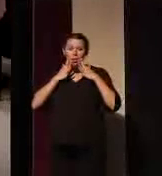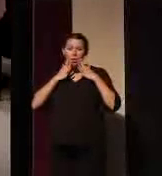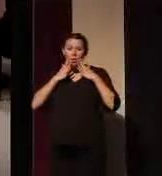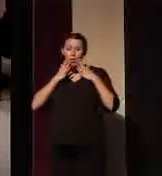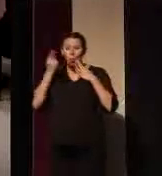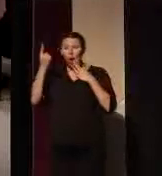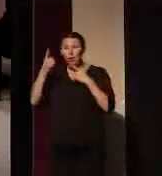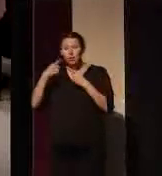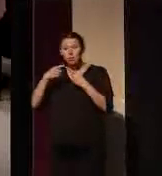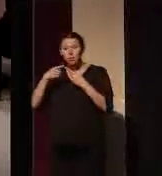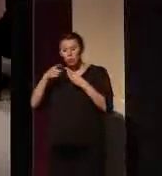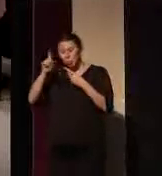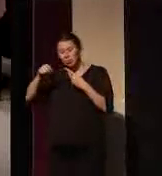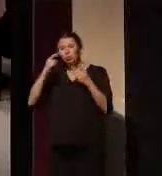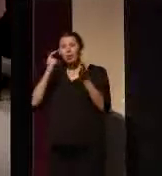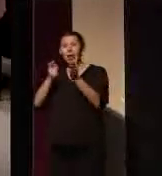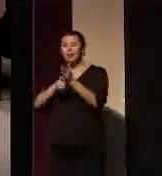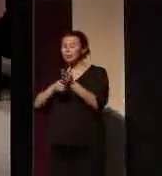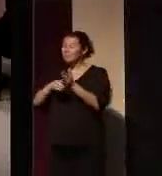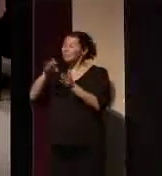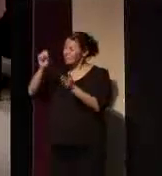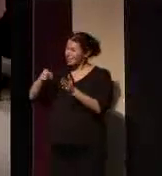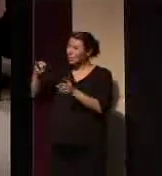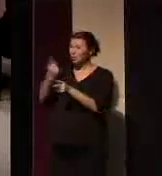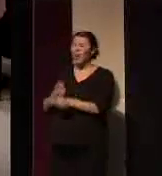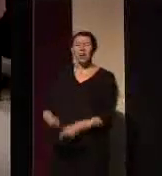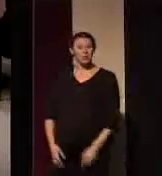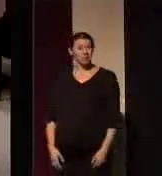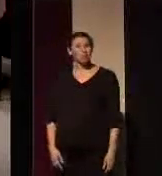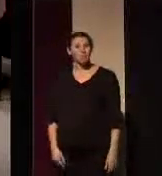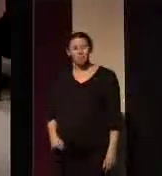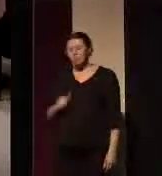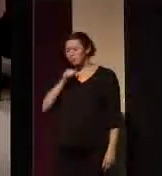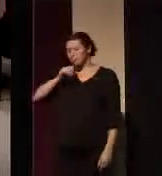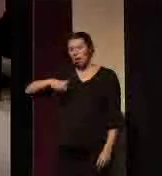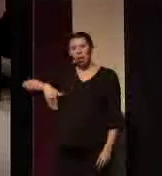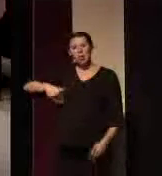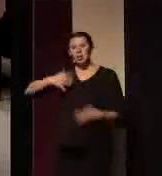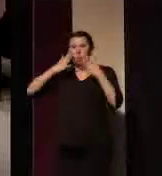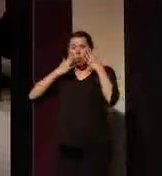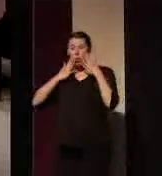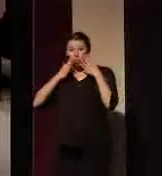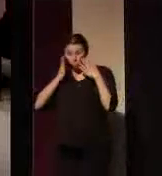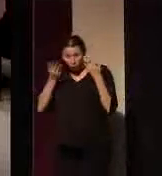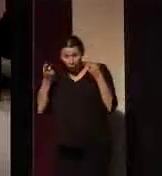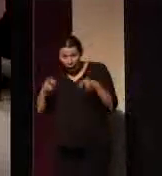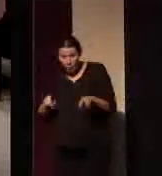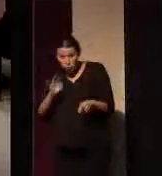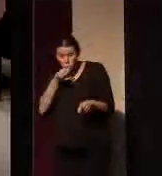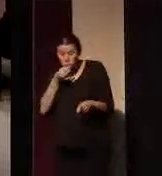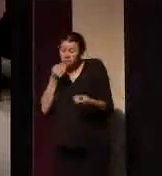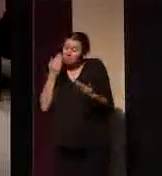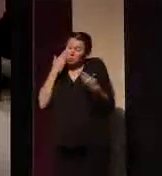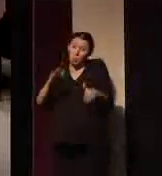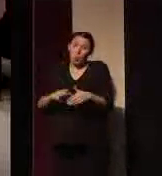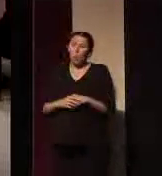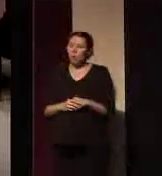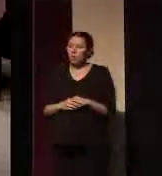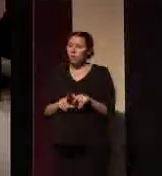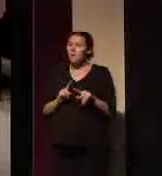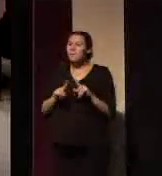mourn. Just start there. I don't know if that's ever going to happen in the very near future, but it does need to